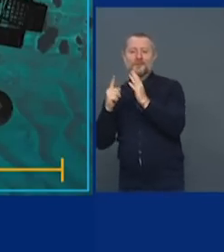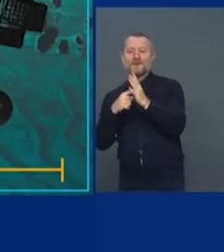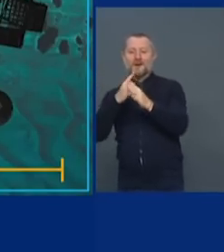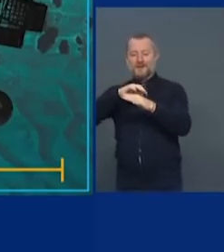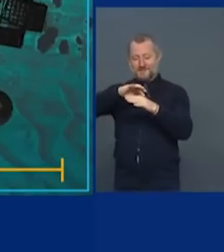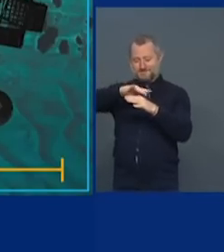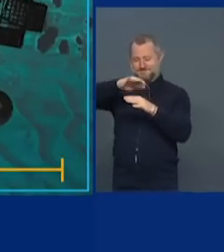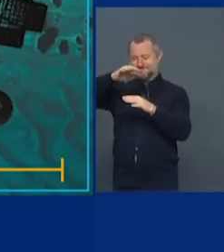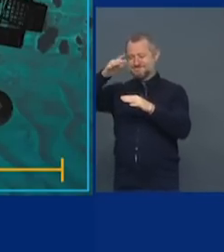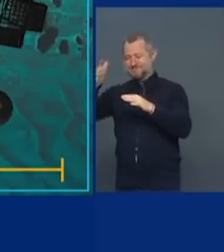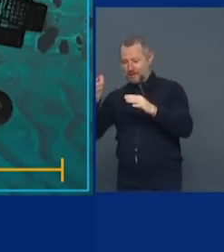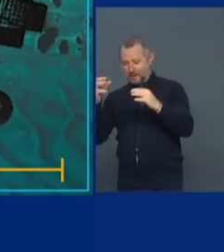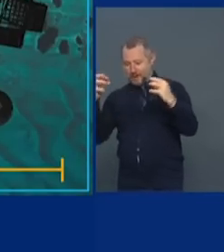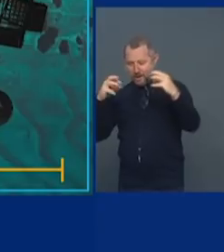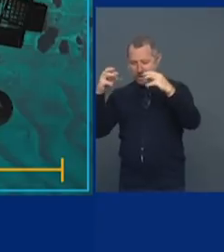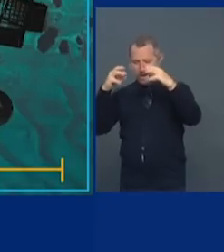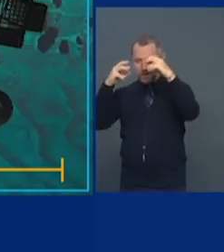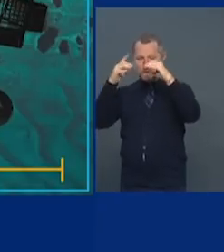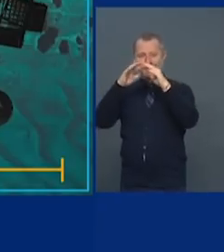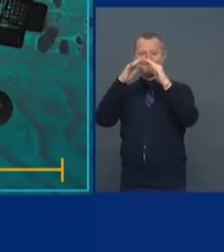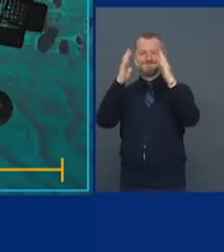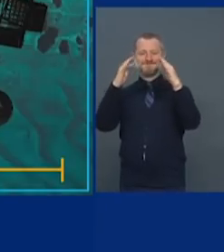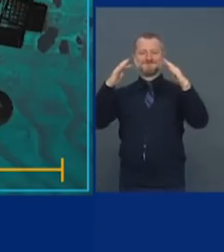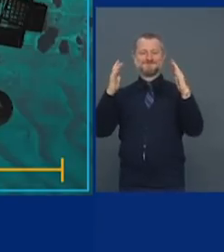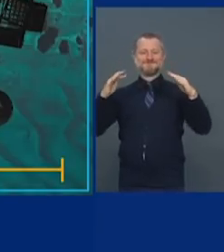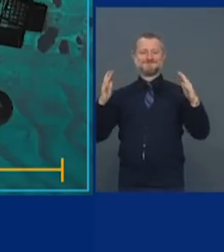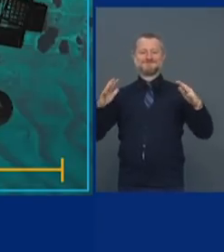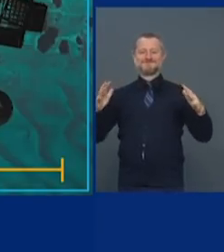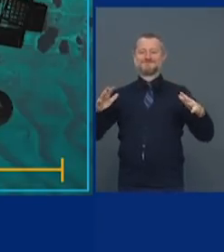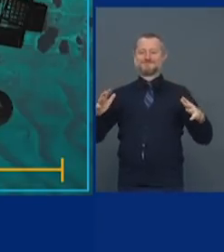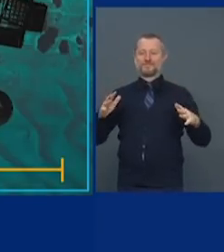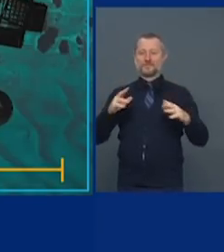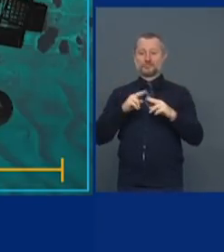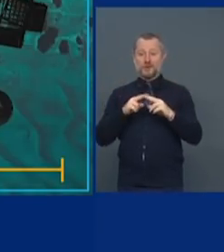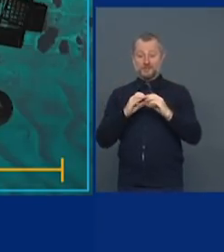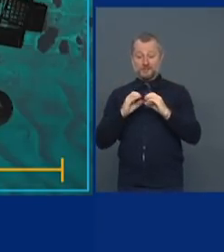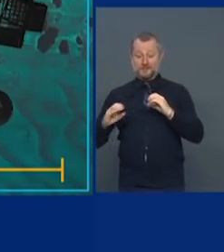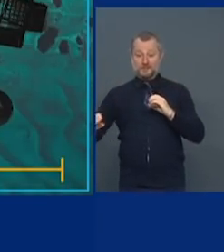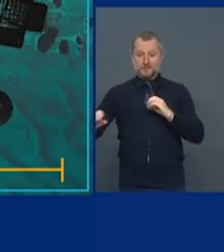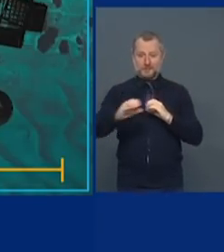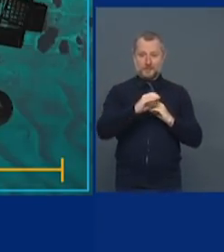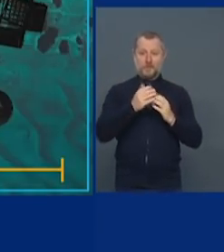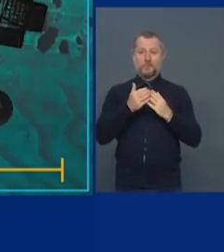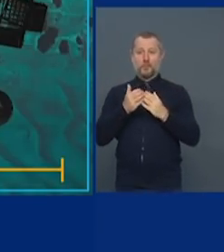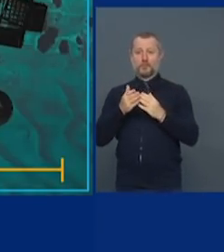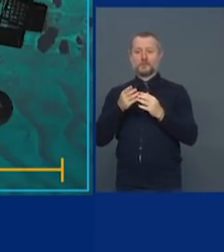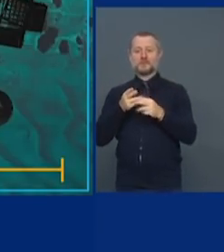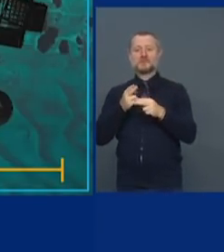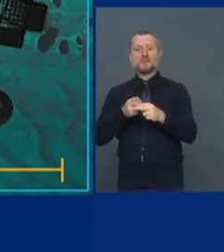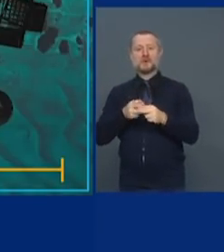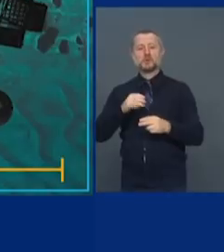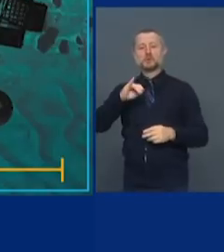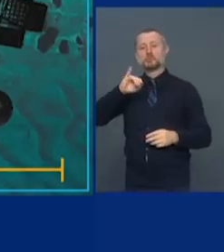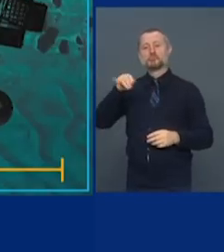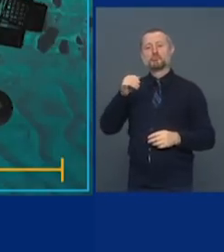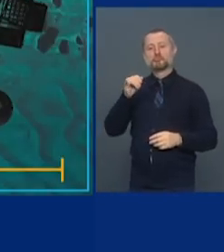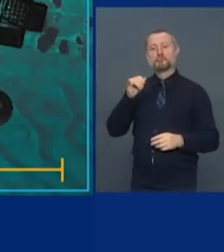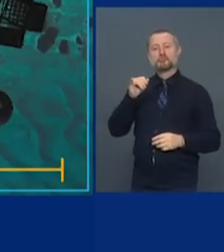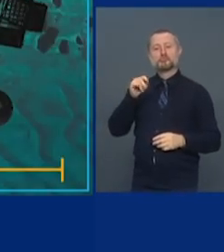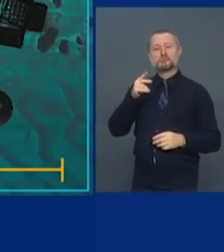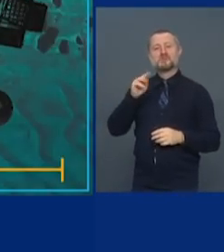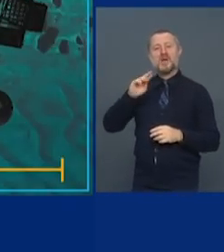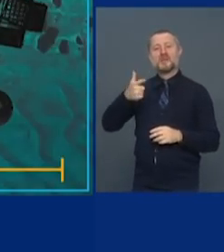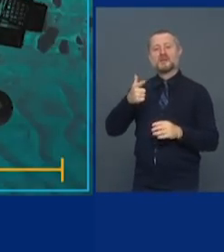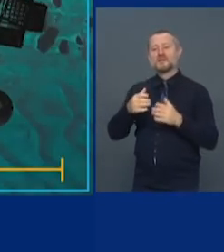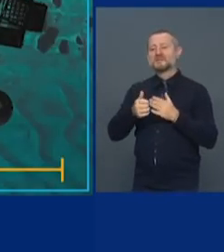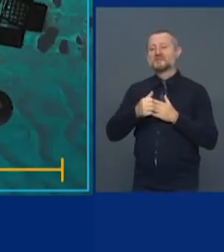and you need to create distance between them. So you have the rail cars, you have the Jane, which is a tug, and then you've got a